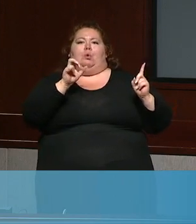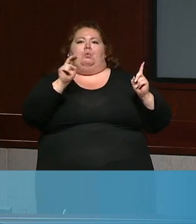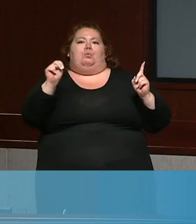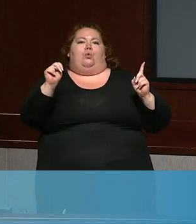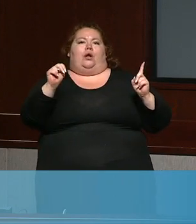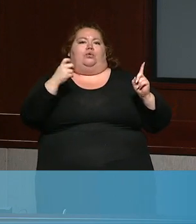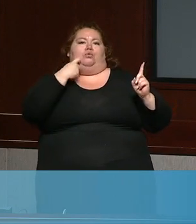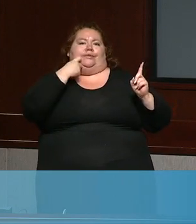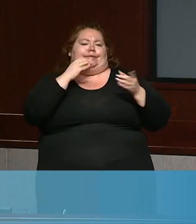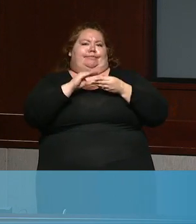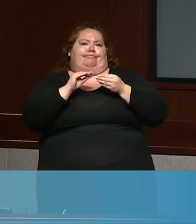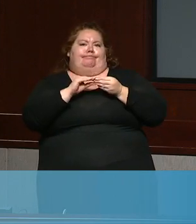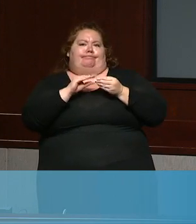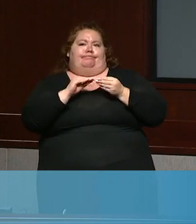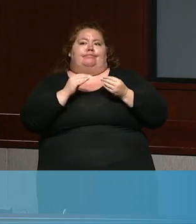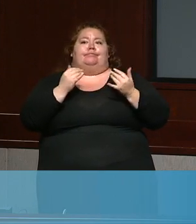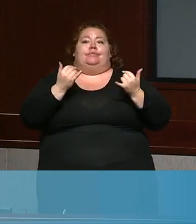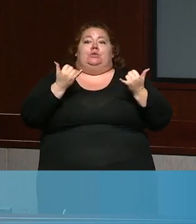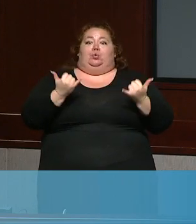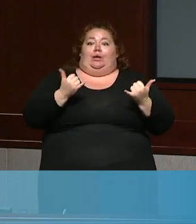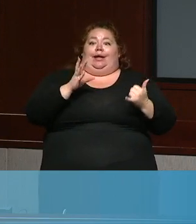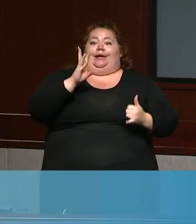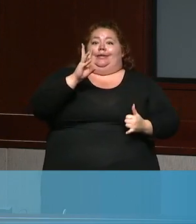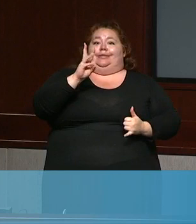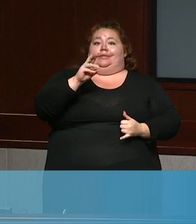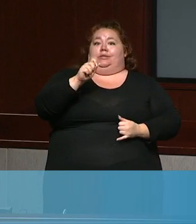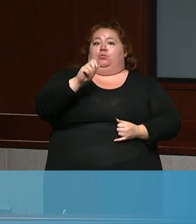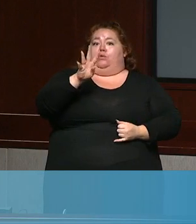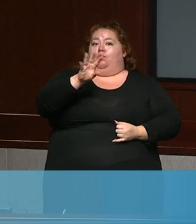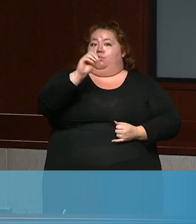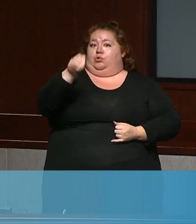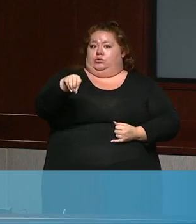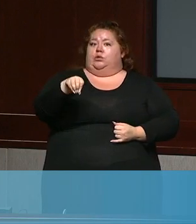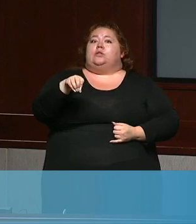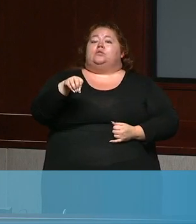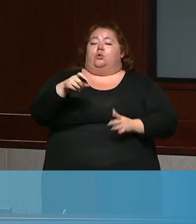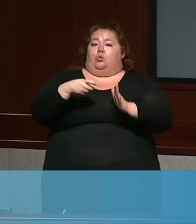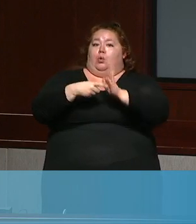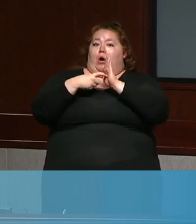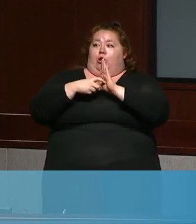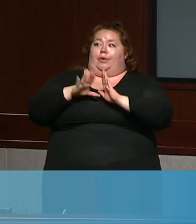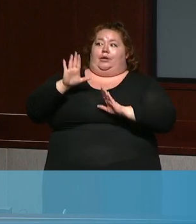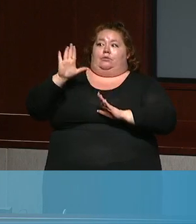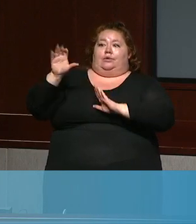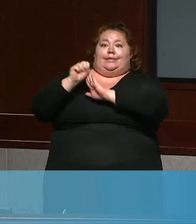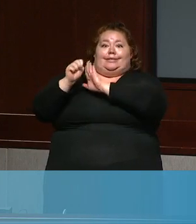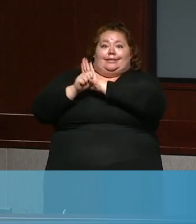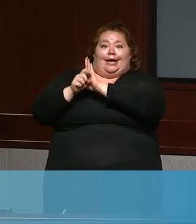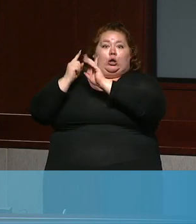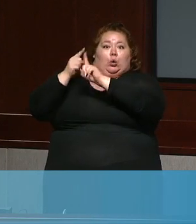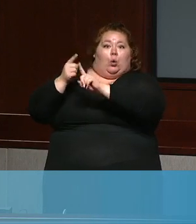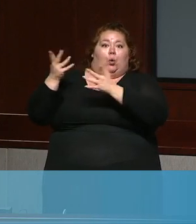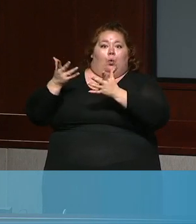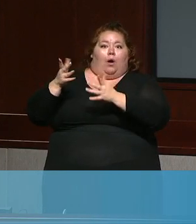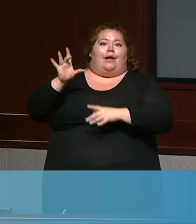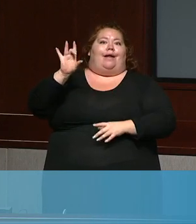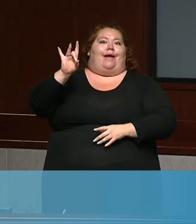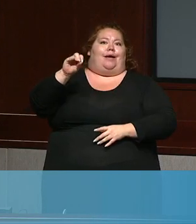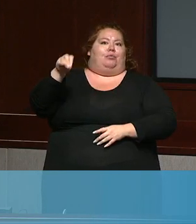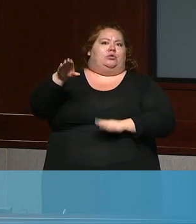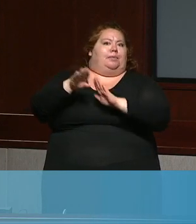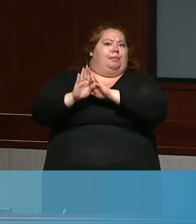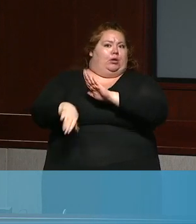Today, we are at 6.4% on that requirement. The state's goal for this new metric is to be at 8 or